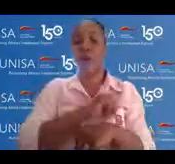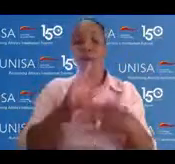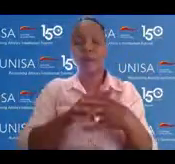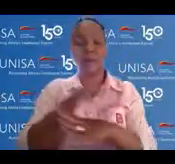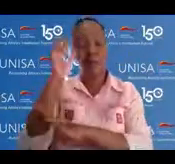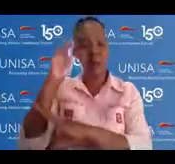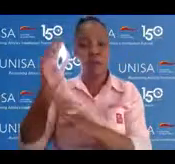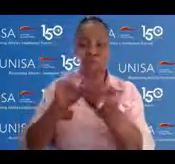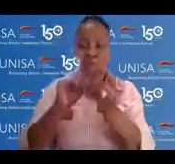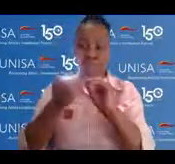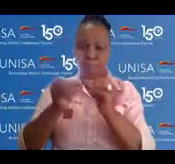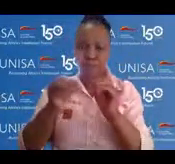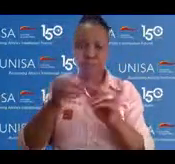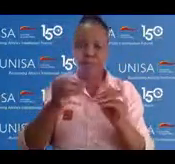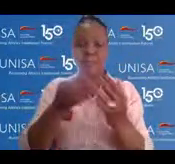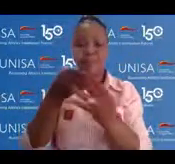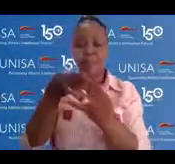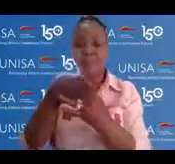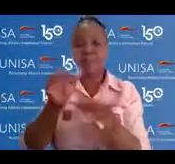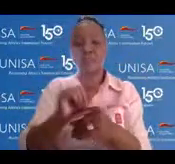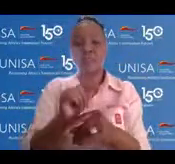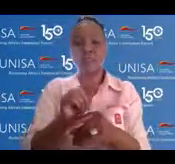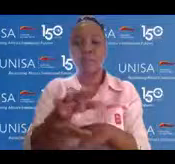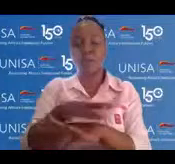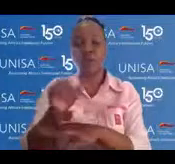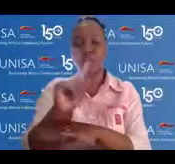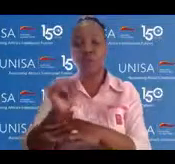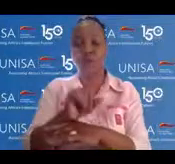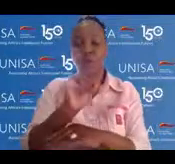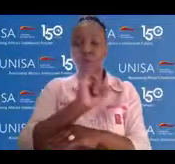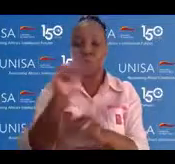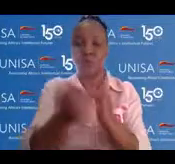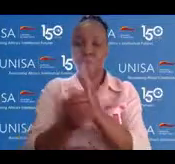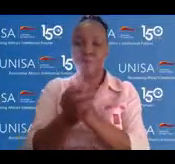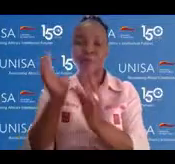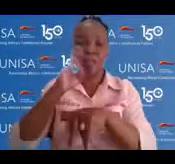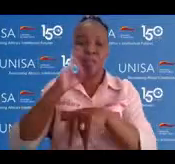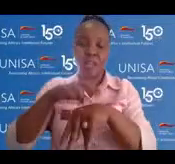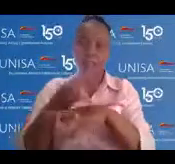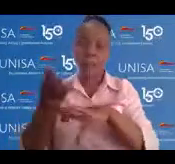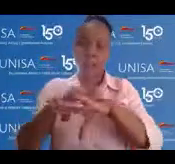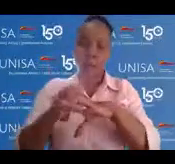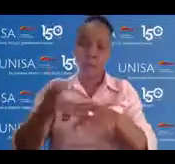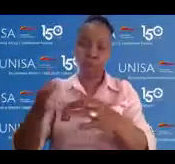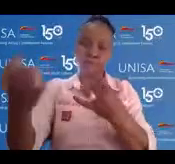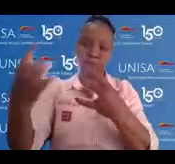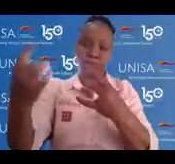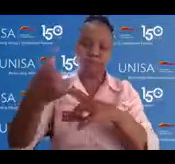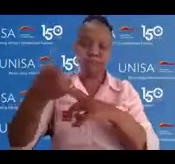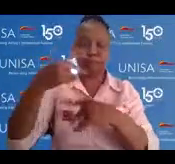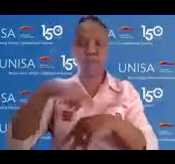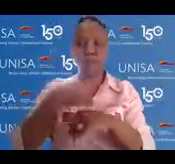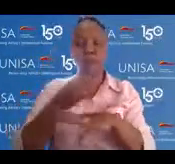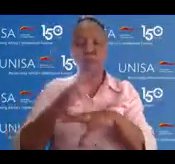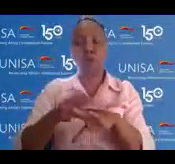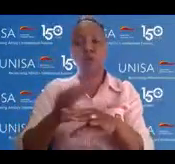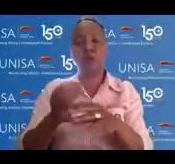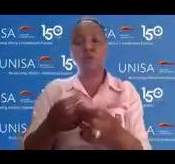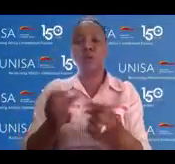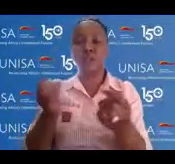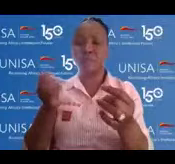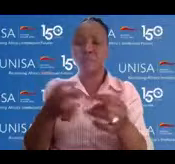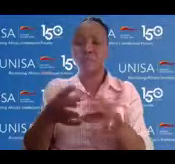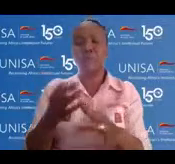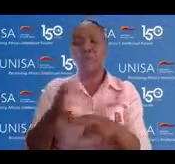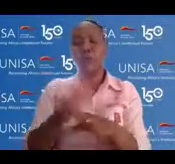interventions based on what skills you require. So the more information you give us, the more detailed our training can become, so that we